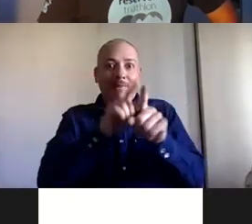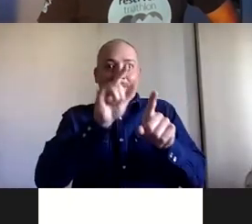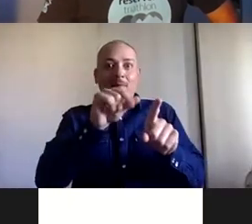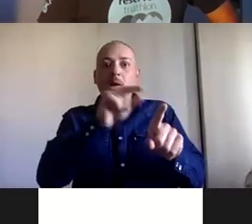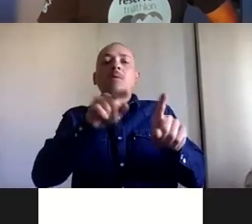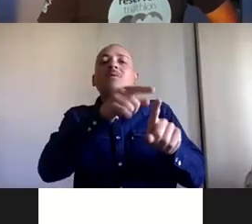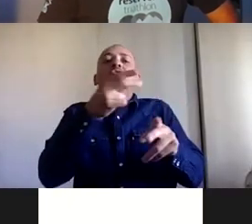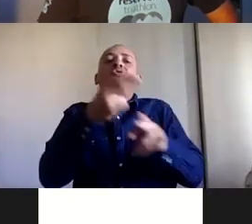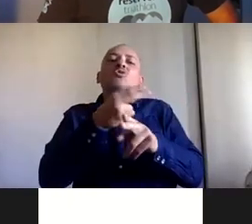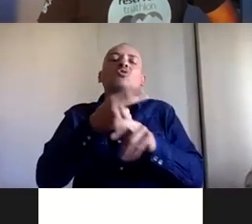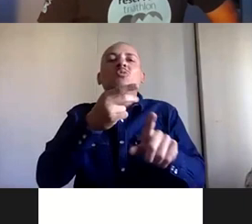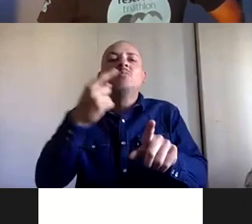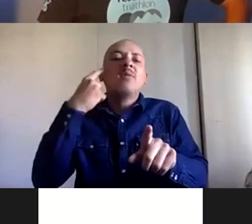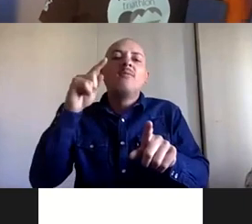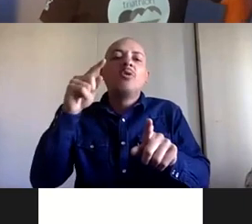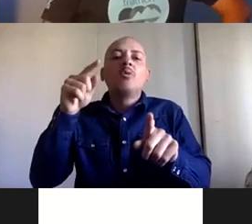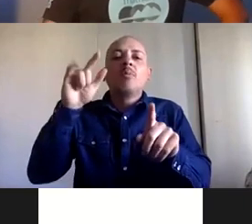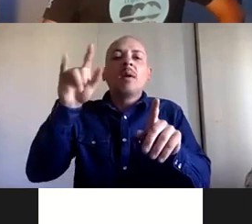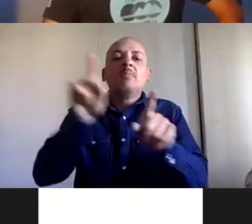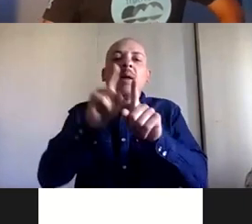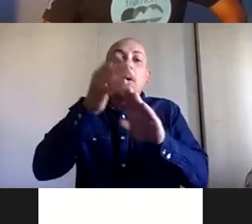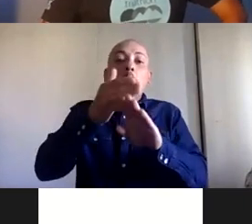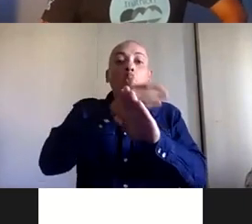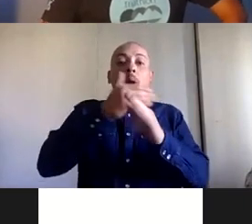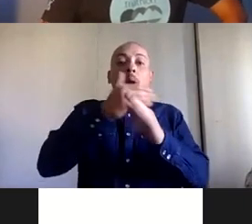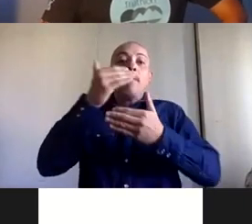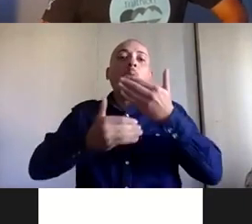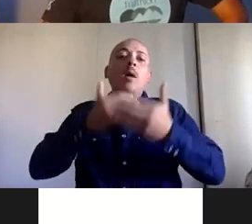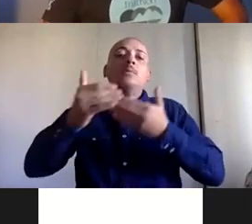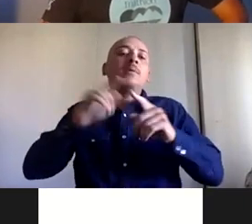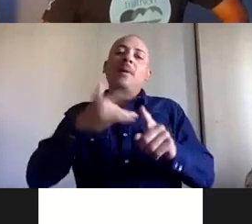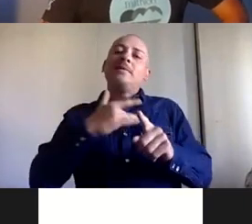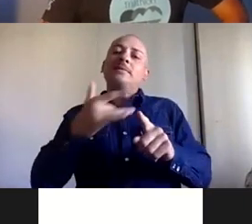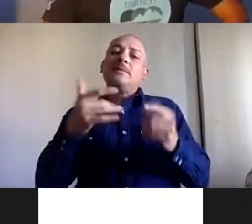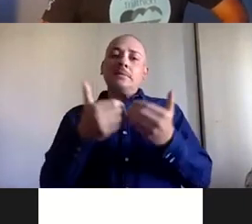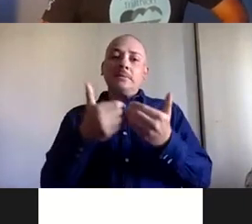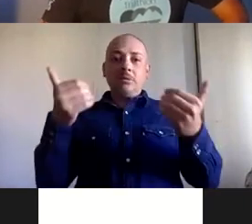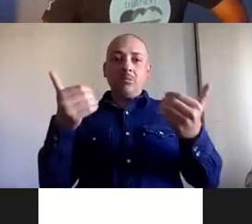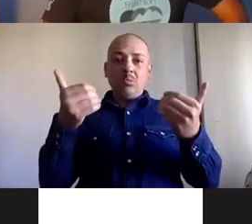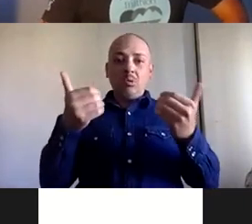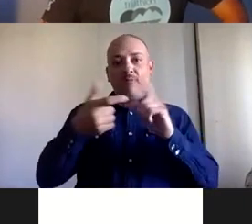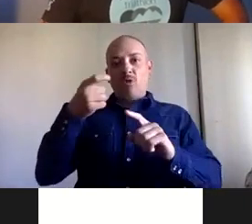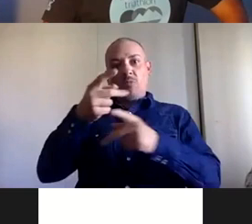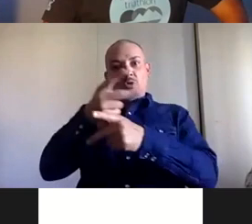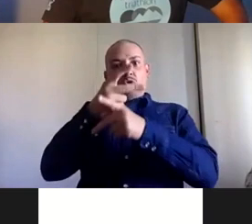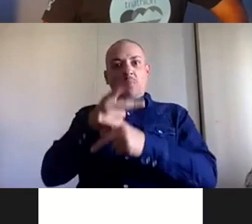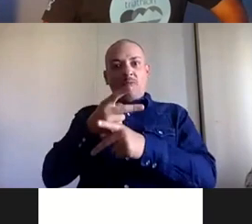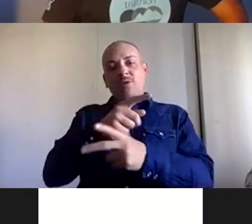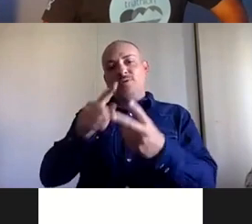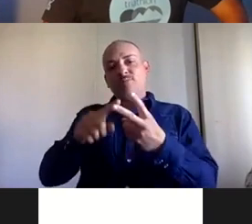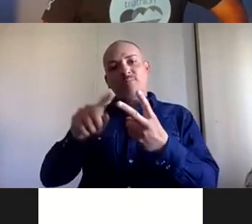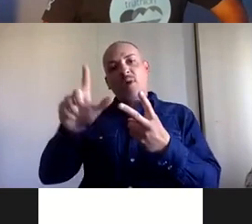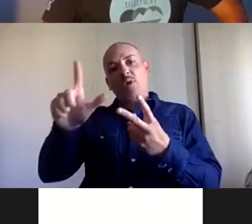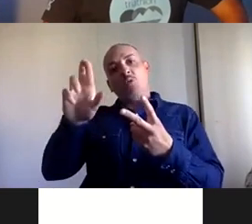for, like, you can use it as pre-processing, but it's usually just kind of separate from supervised learning and reinforcement